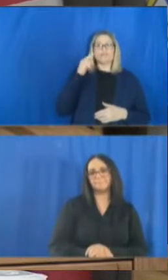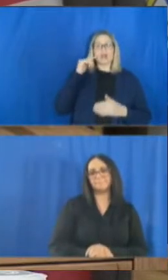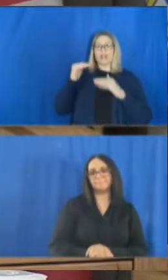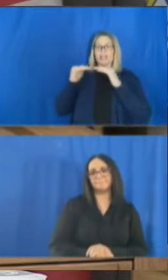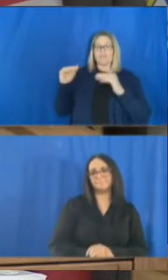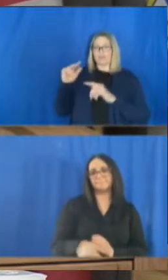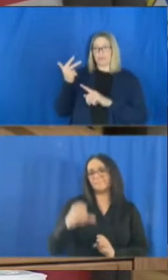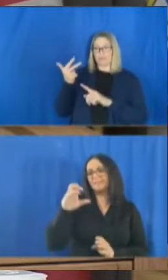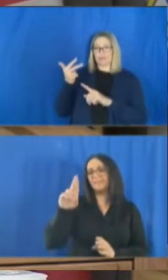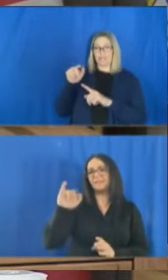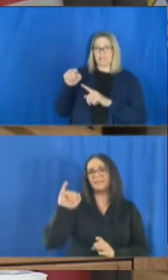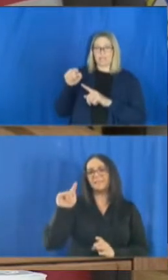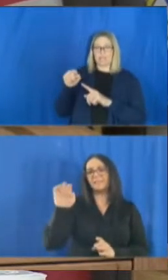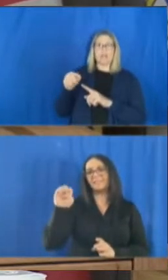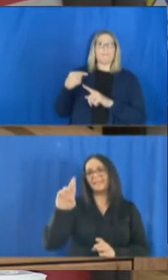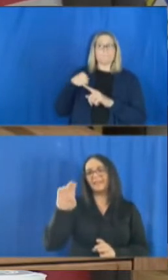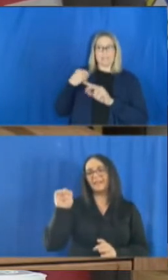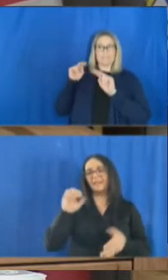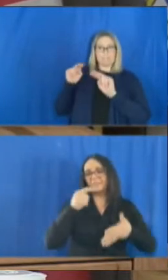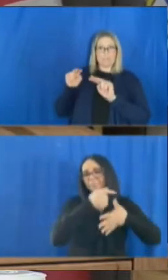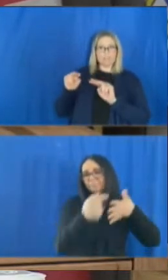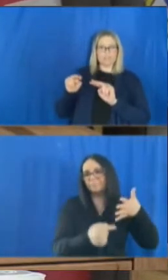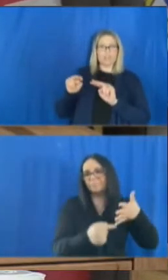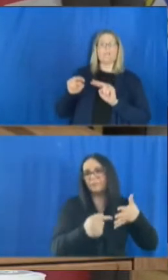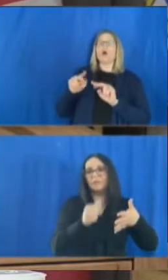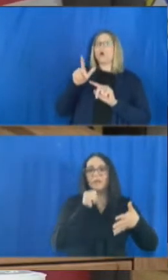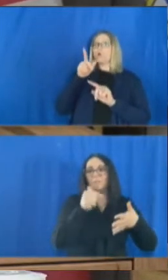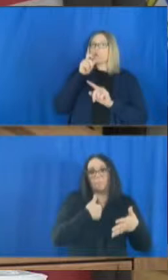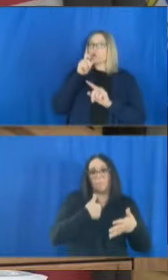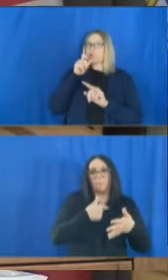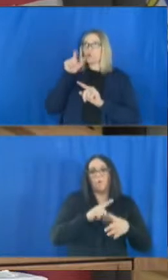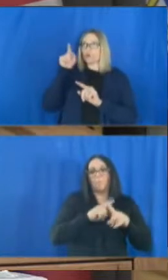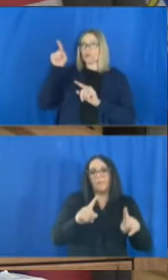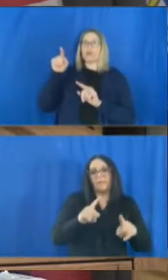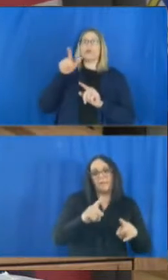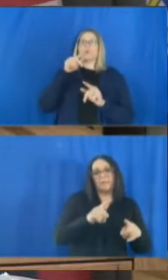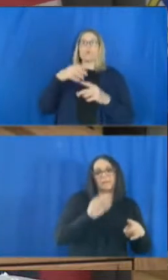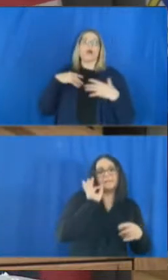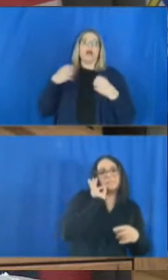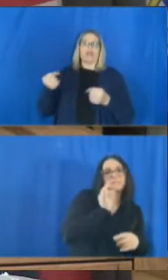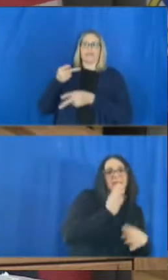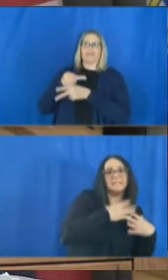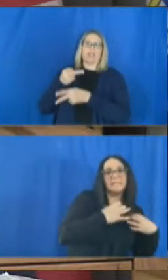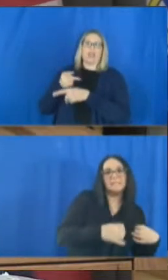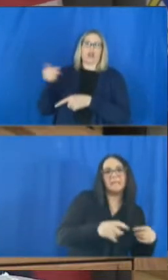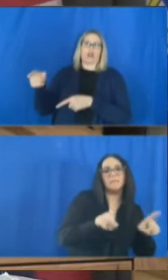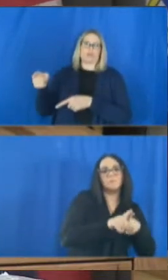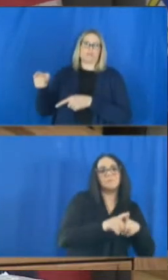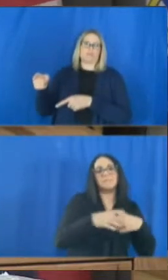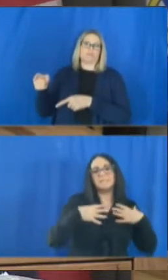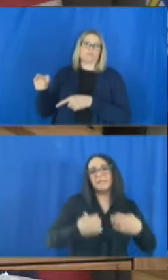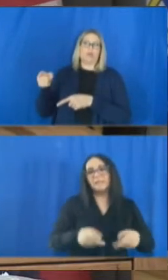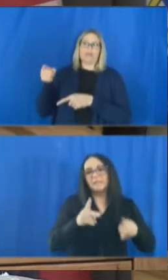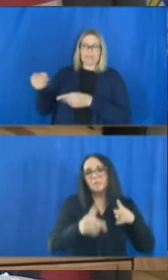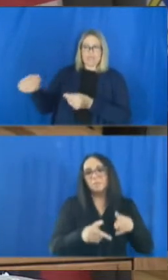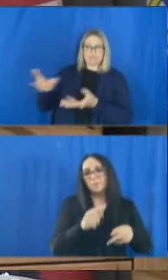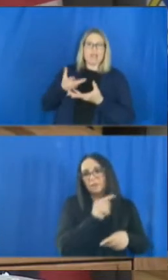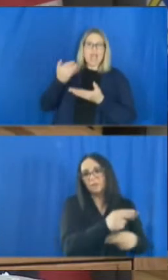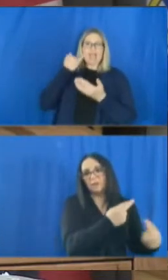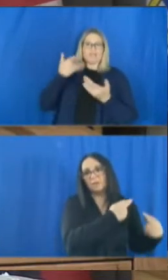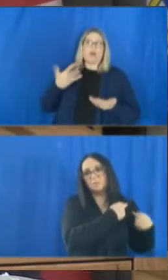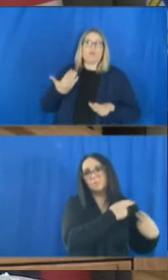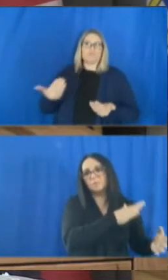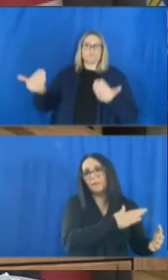focused on hospitalization, because we realized that with Omicron, the case counts were going to go high, and it was about who's going to end up in hospital. So